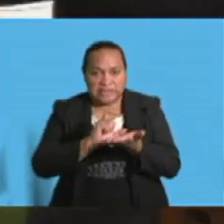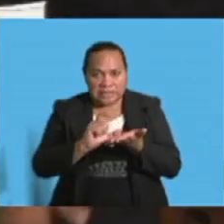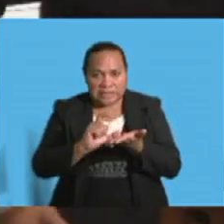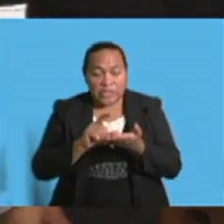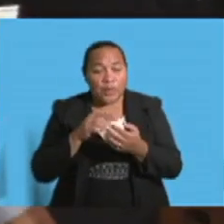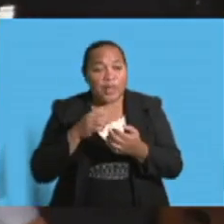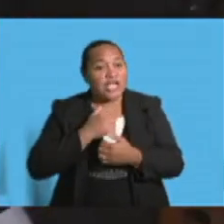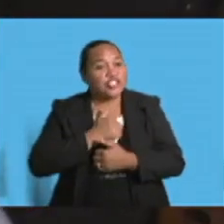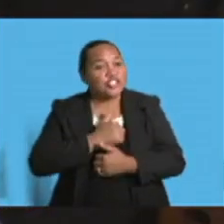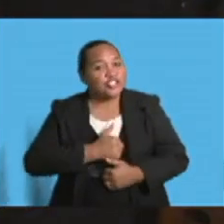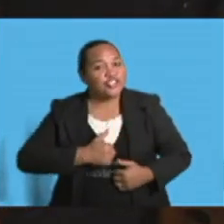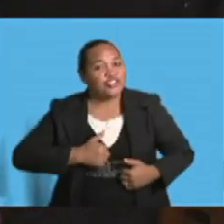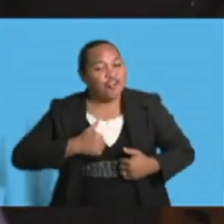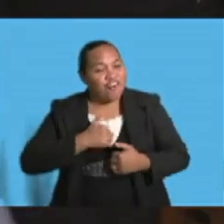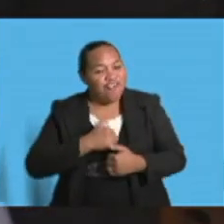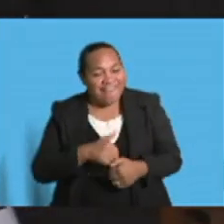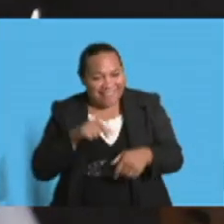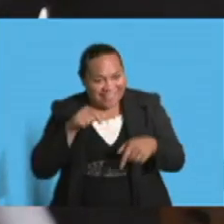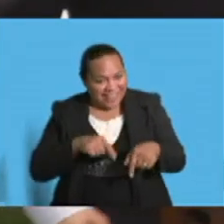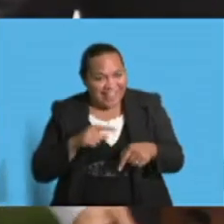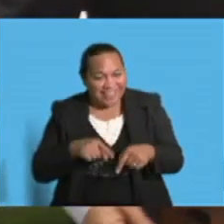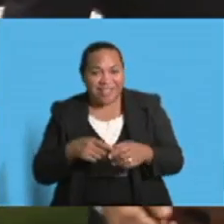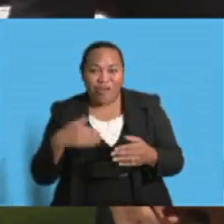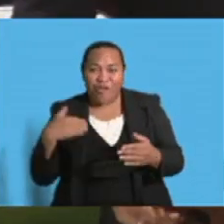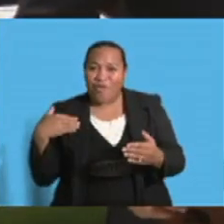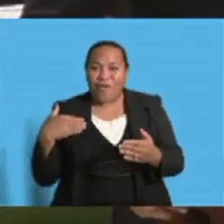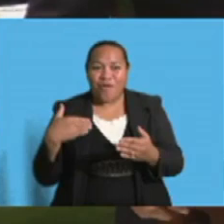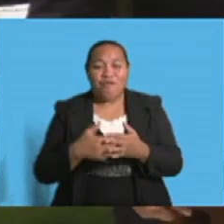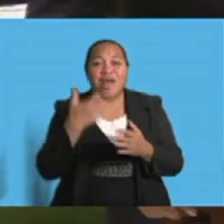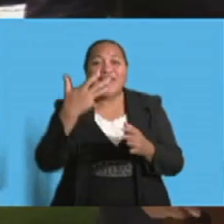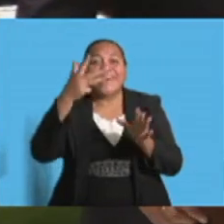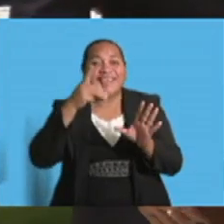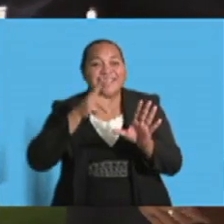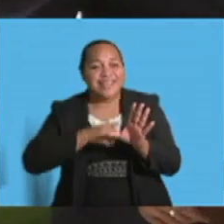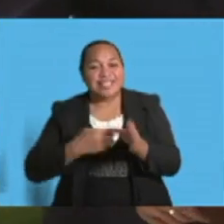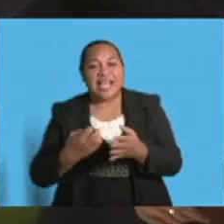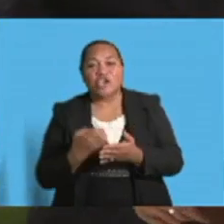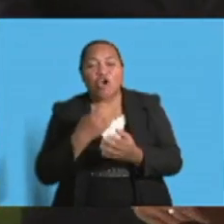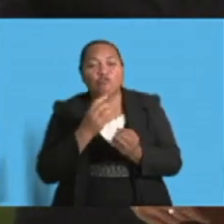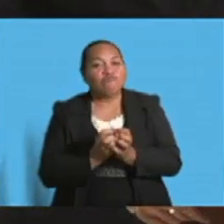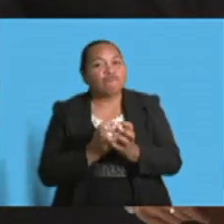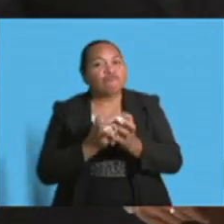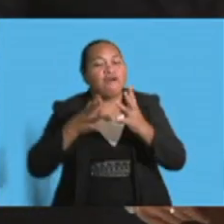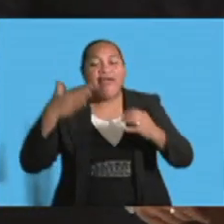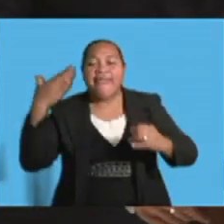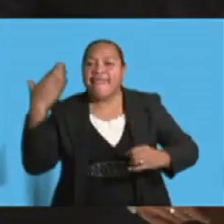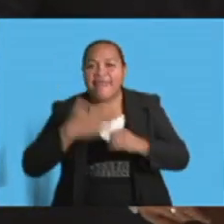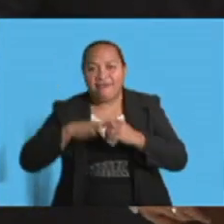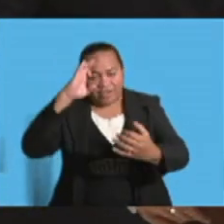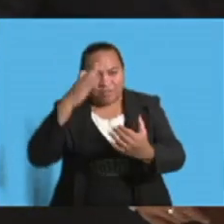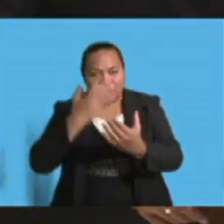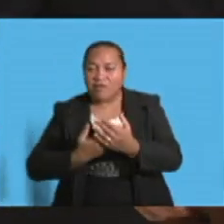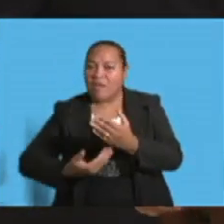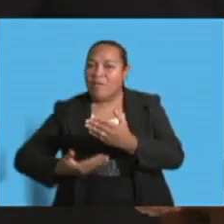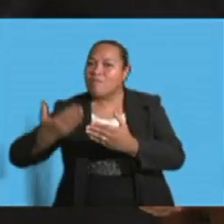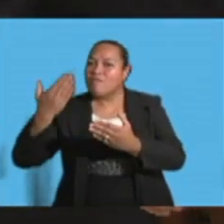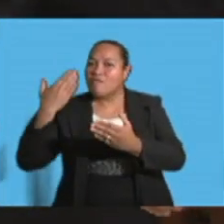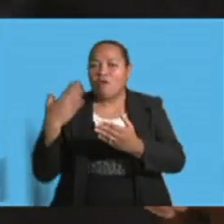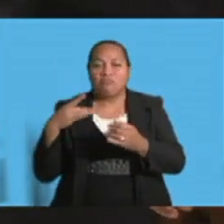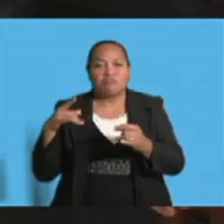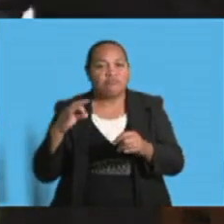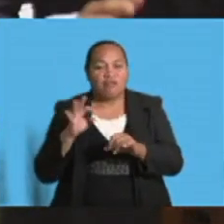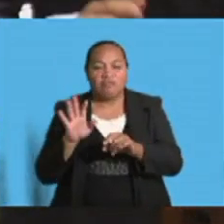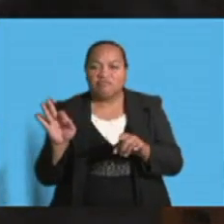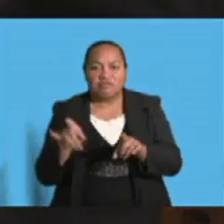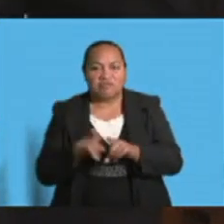our longest period of economic growth in Fiji, 9 consecutive years of growth, never experienced in Fijian history before, Madam Speaker. I mean, I